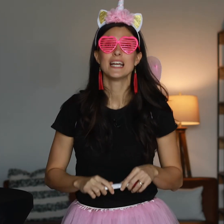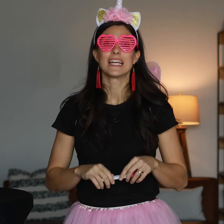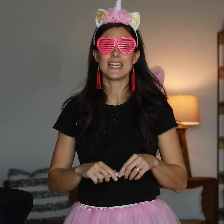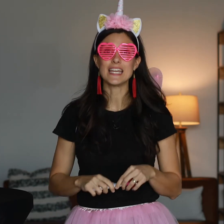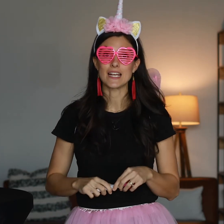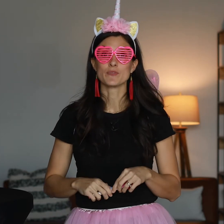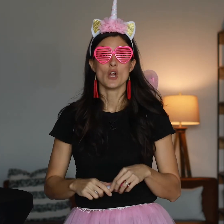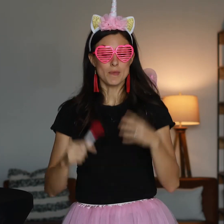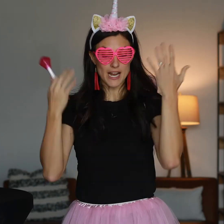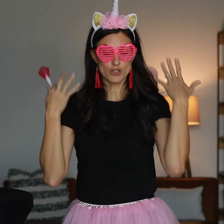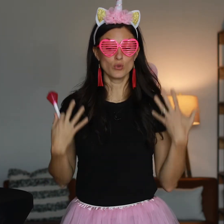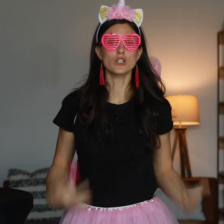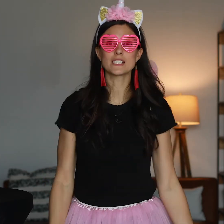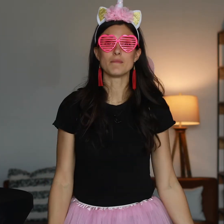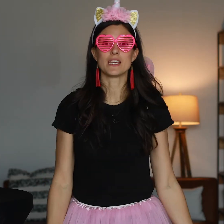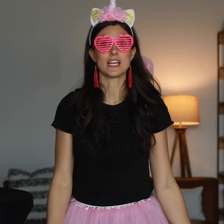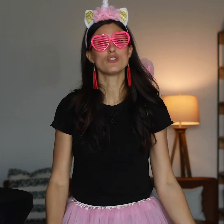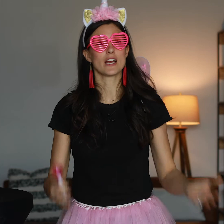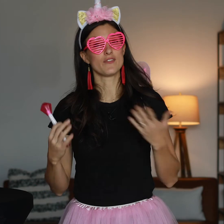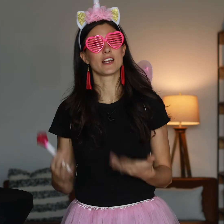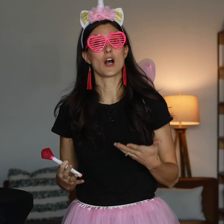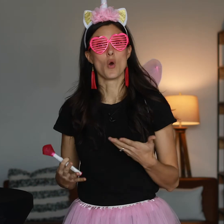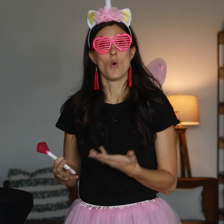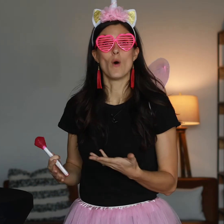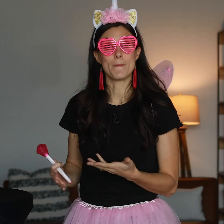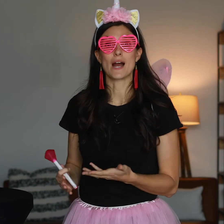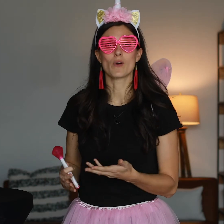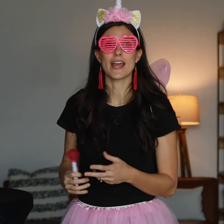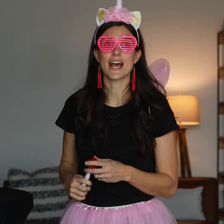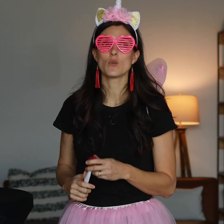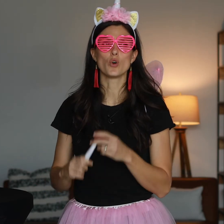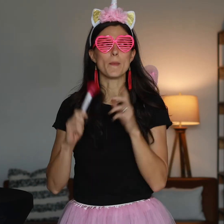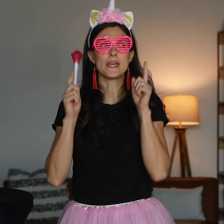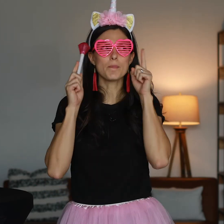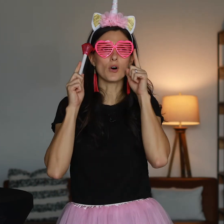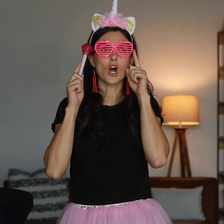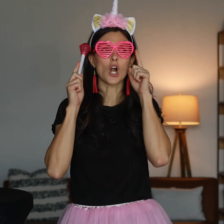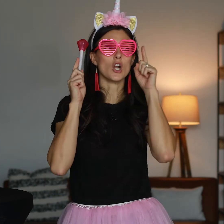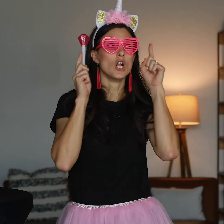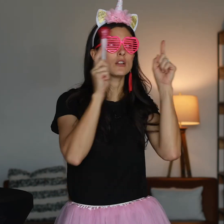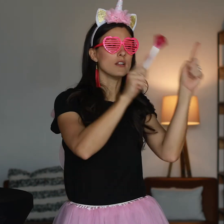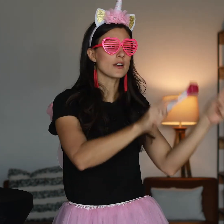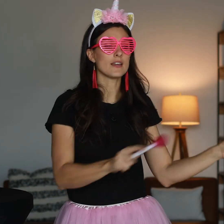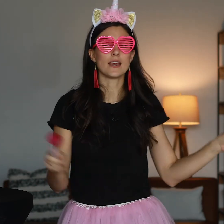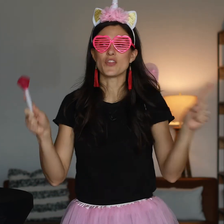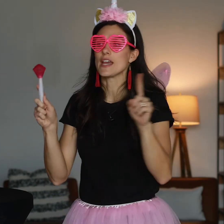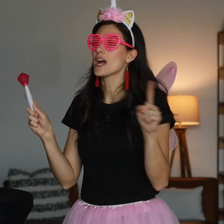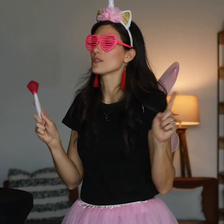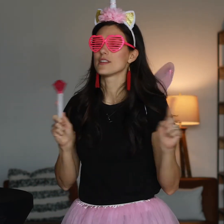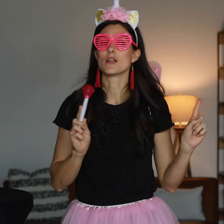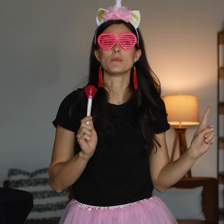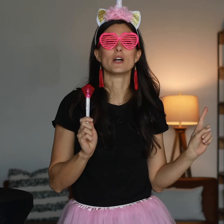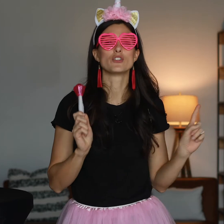new king. Remember how you looked at me and you tried to figure out what power I had? Well, the people are looking at